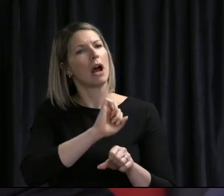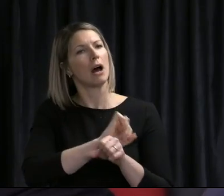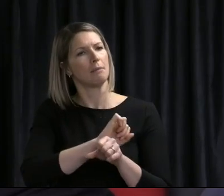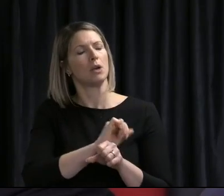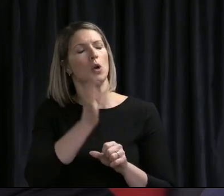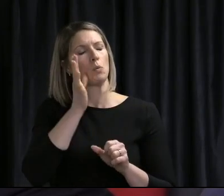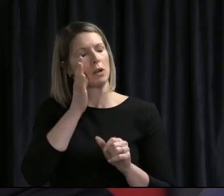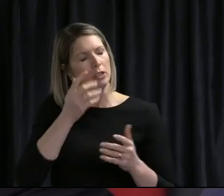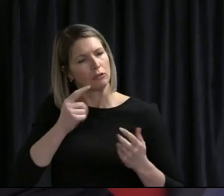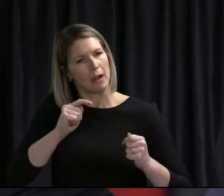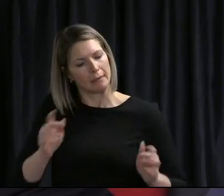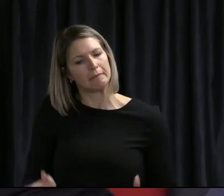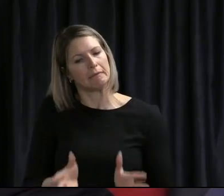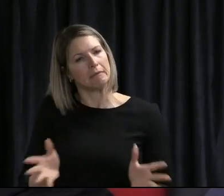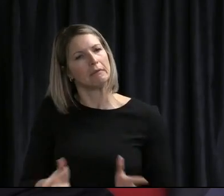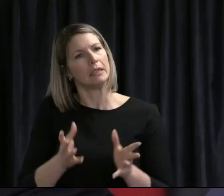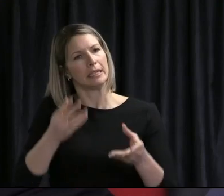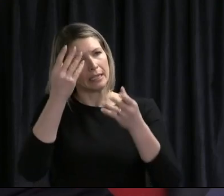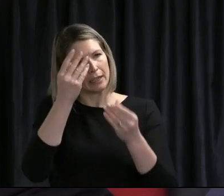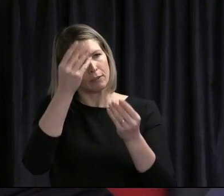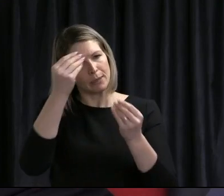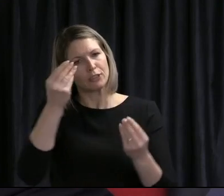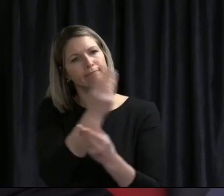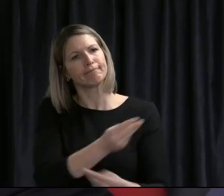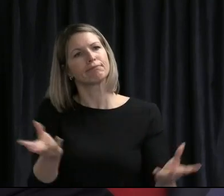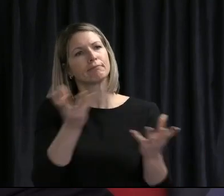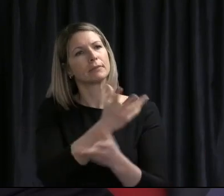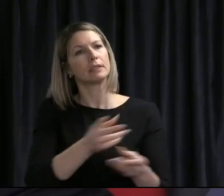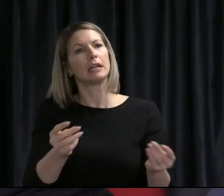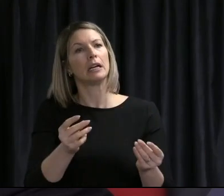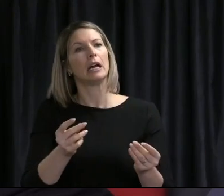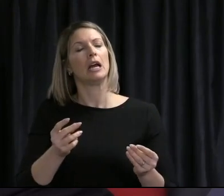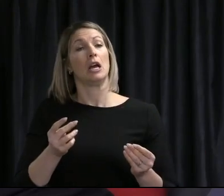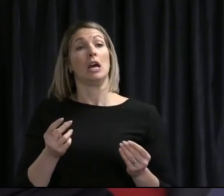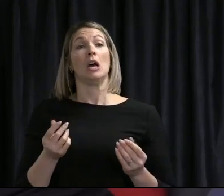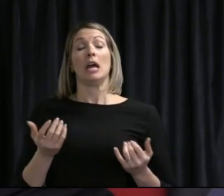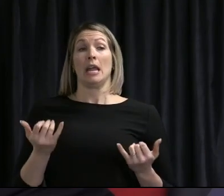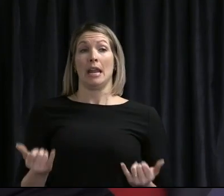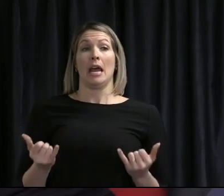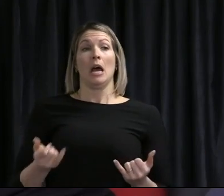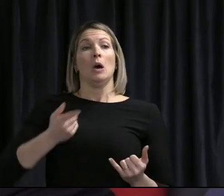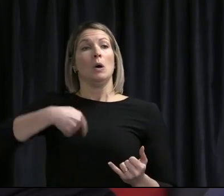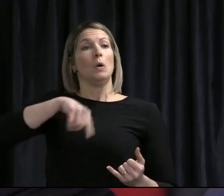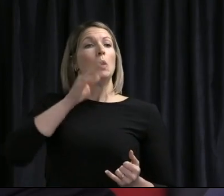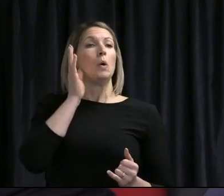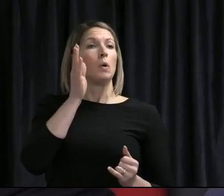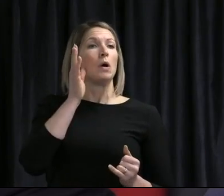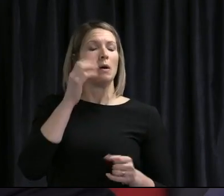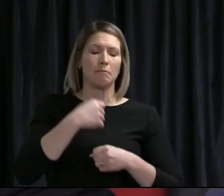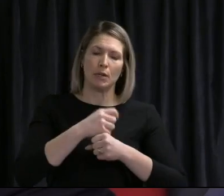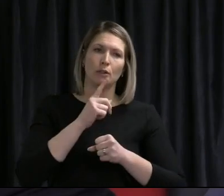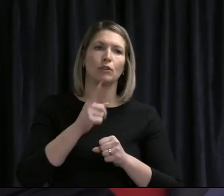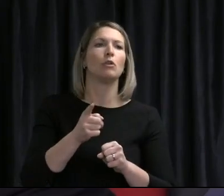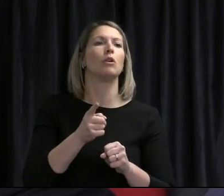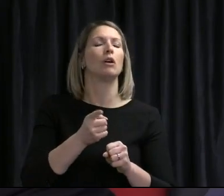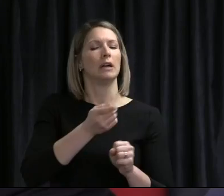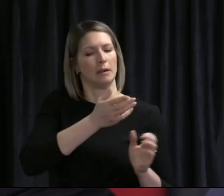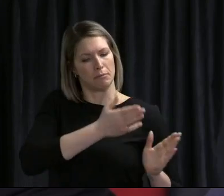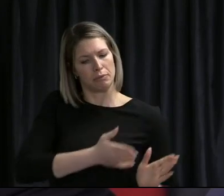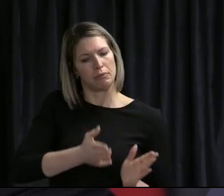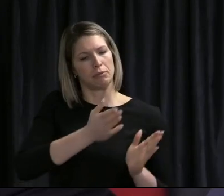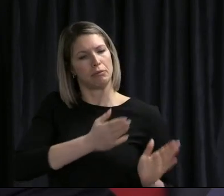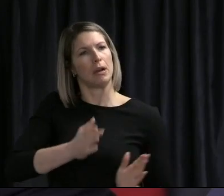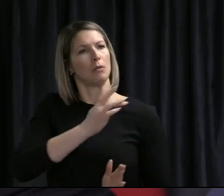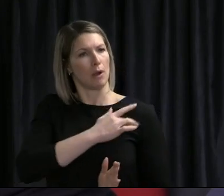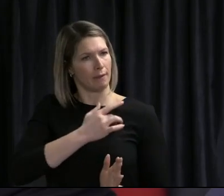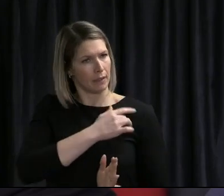become aware of COVID-19, we continue to review, continue to strengthen our pandemic plans, and to ensure our provincial